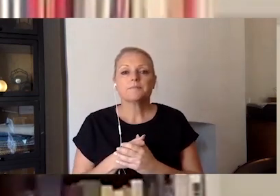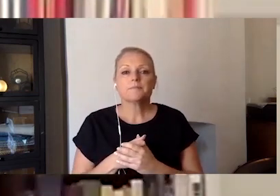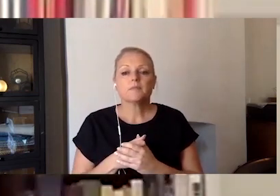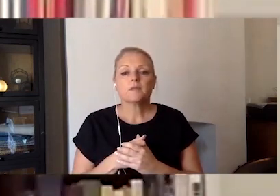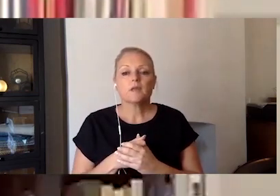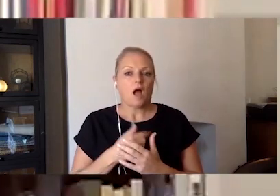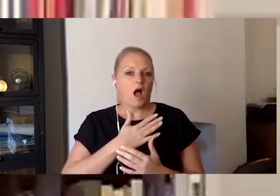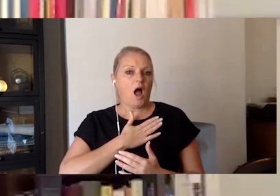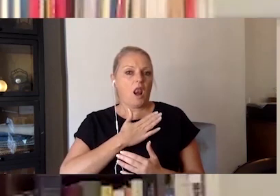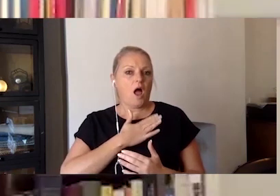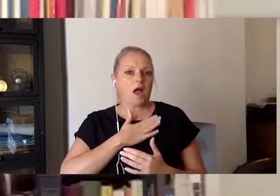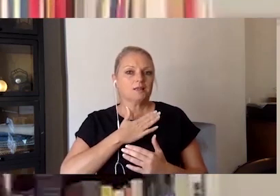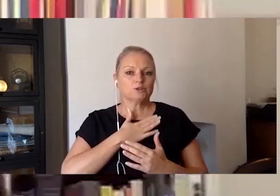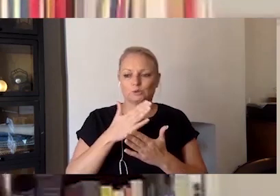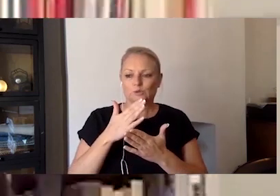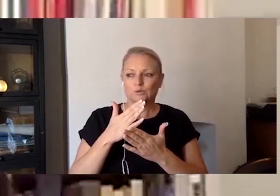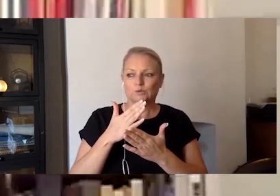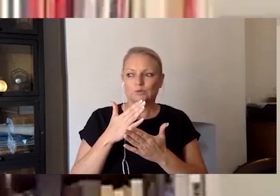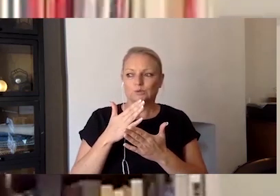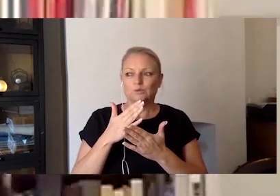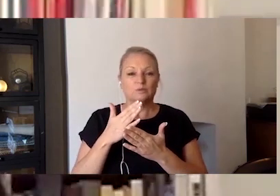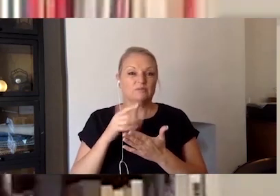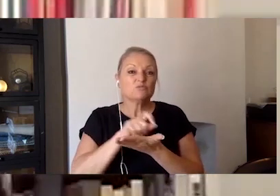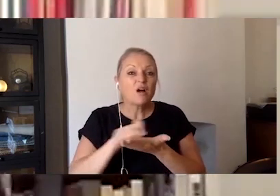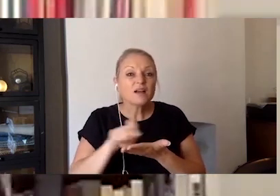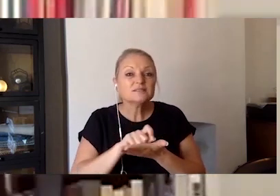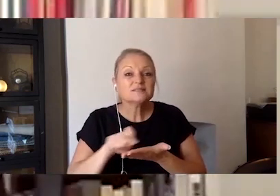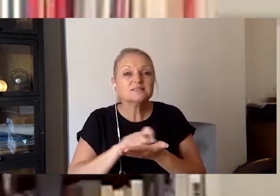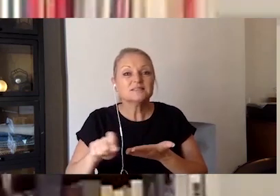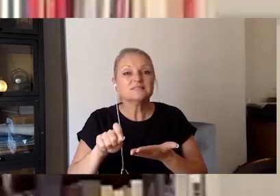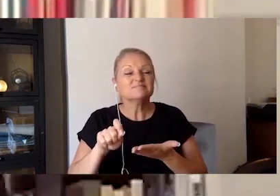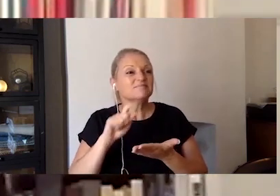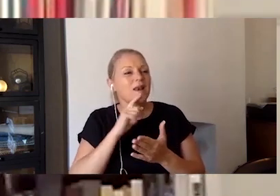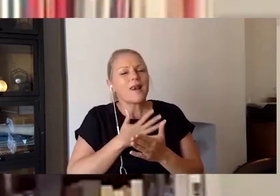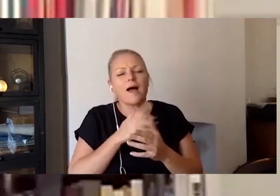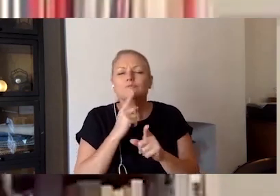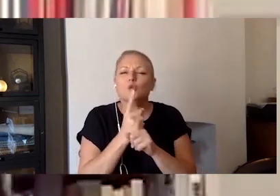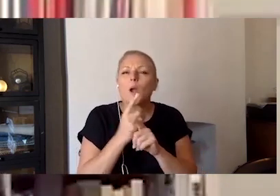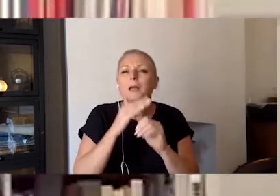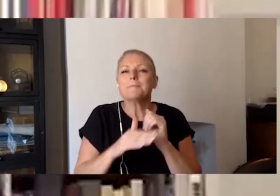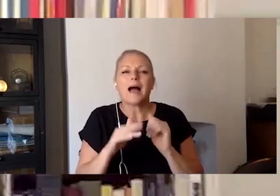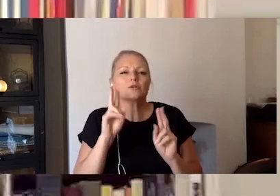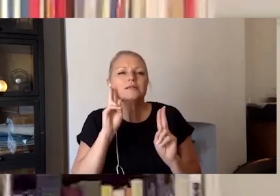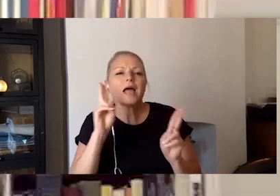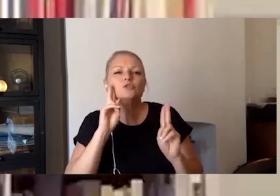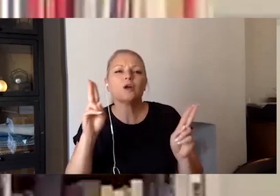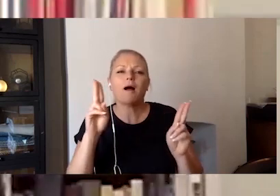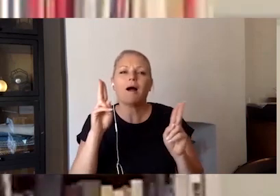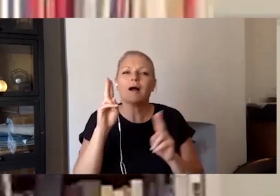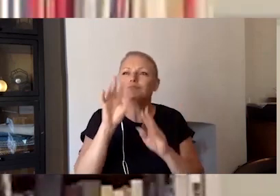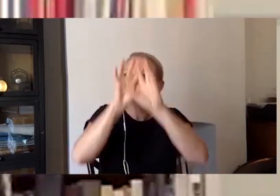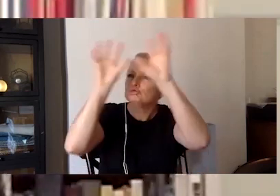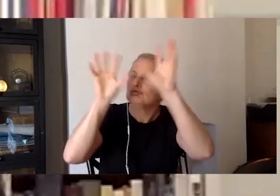I like writing haiku about nature because it takes me completely out of the zone of what's going